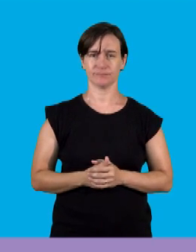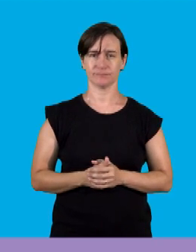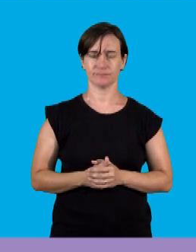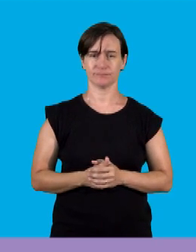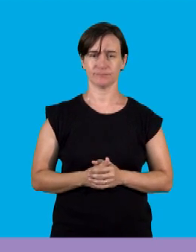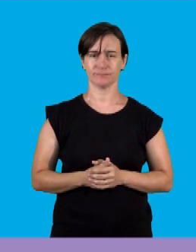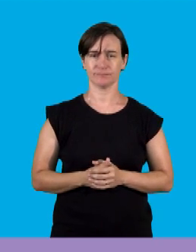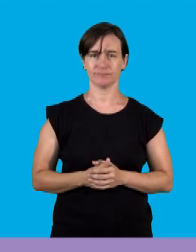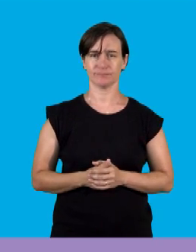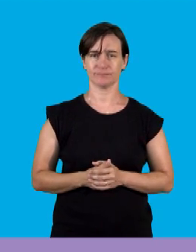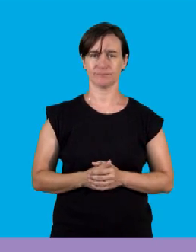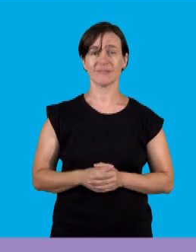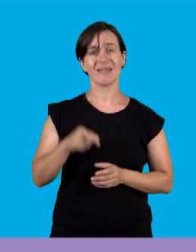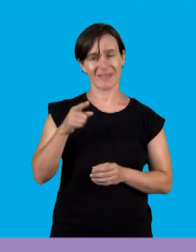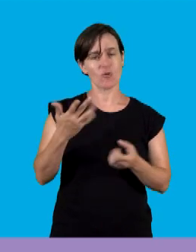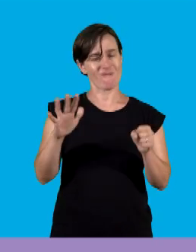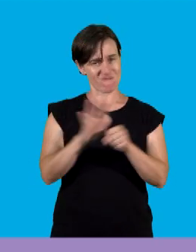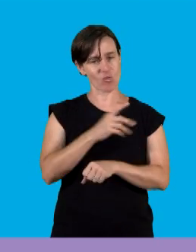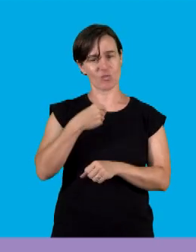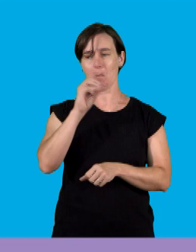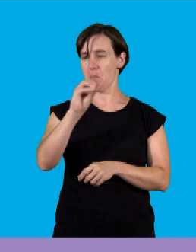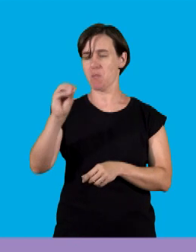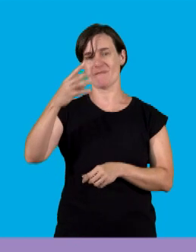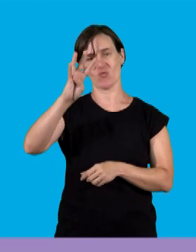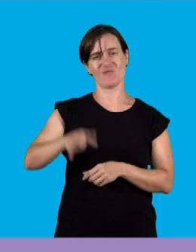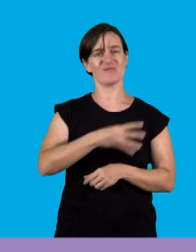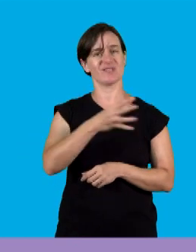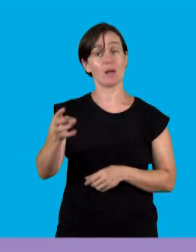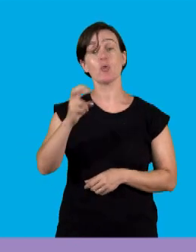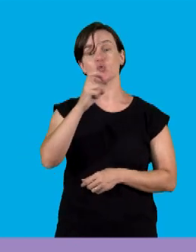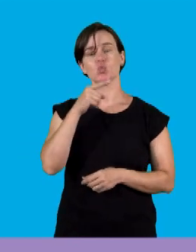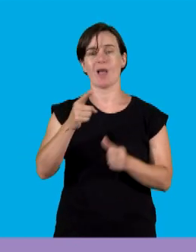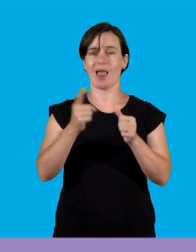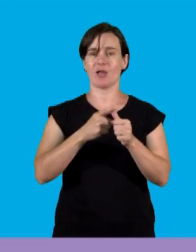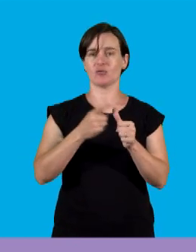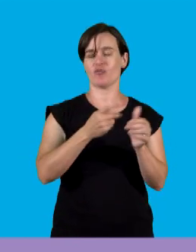397. So that is our whole table filled out using our